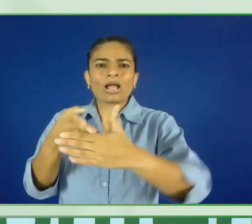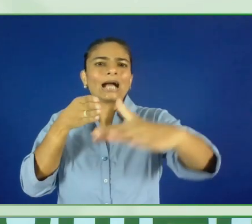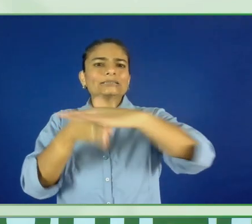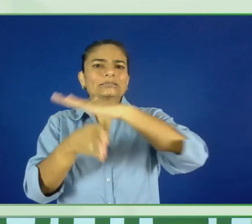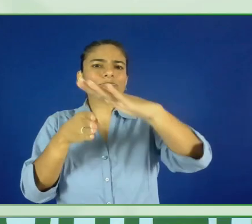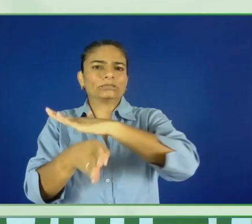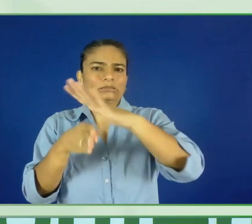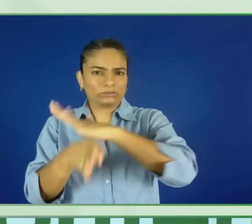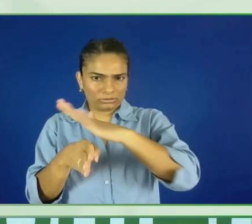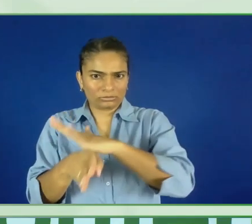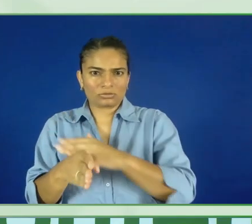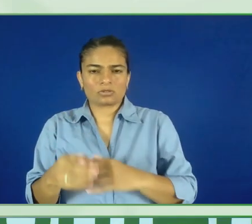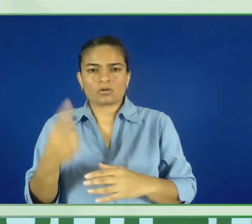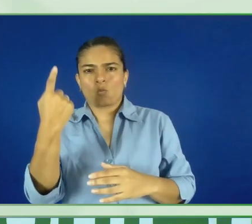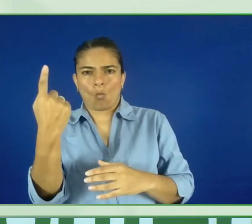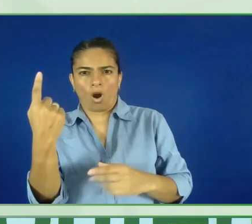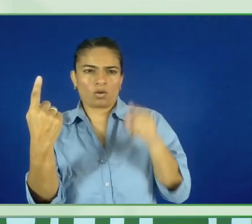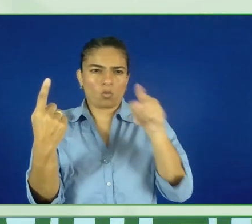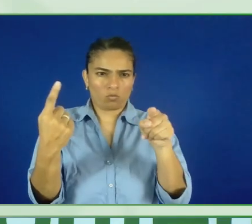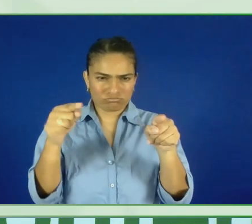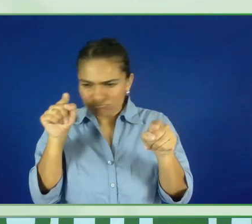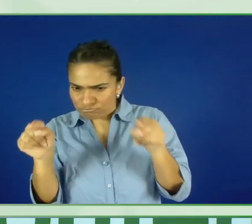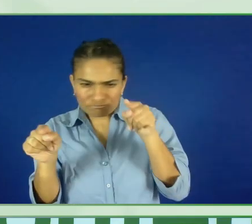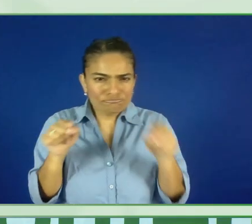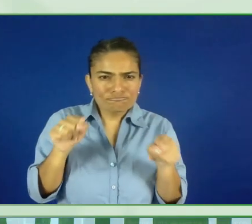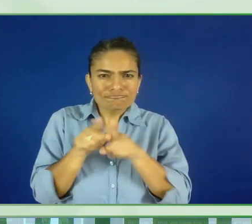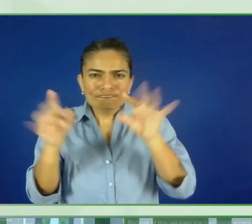That's me. Thank you.